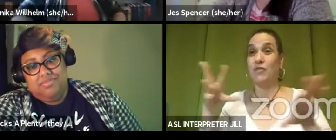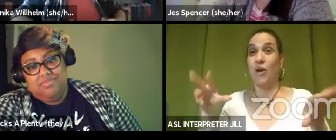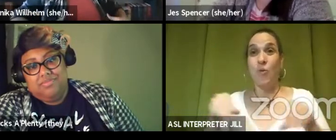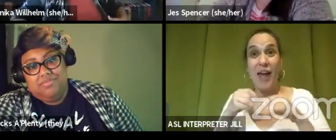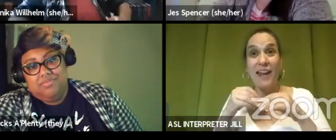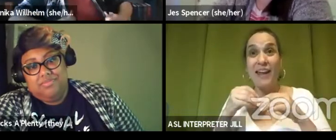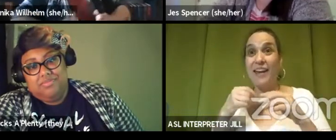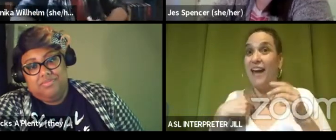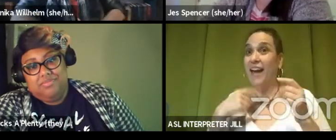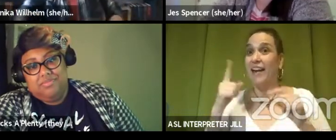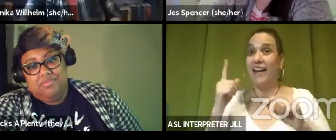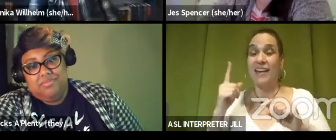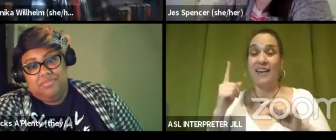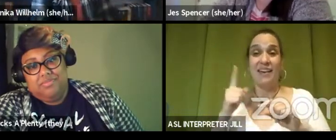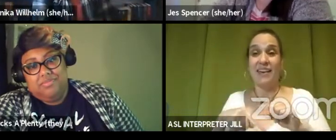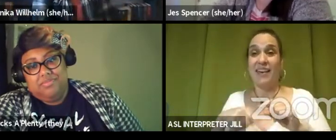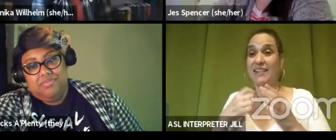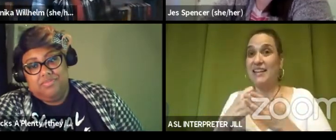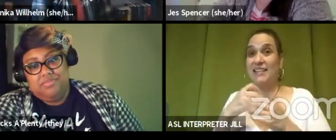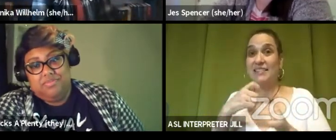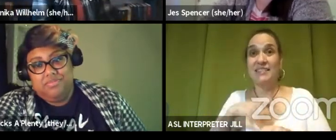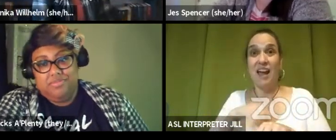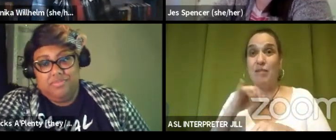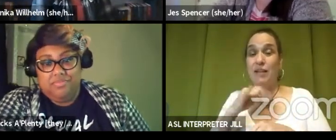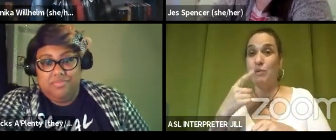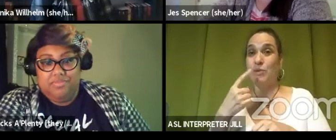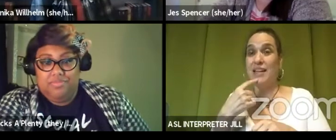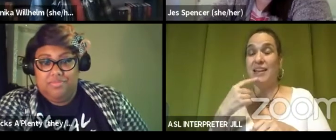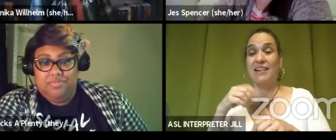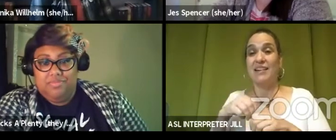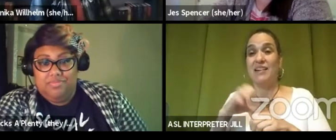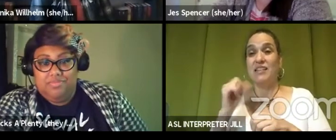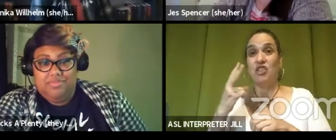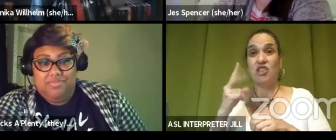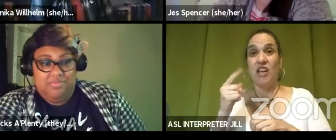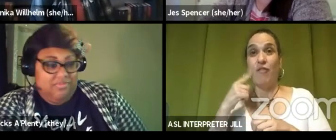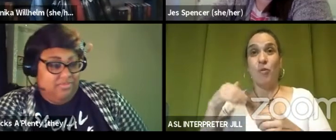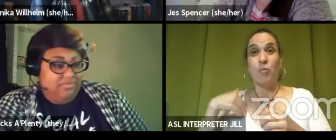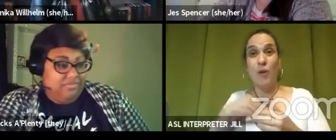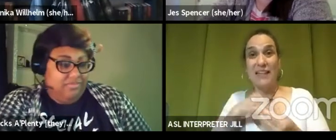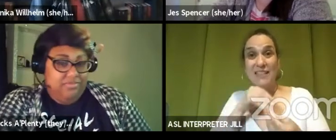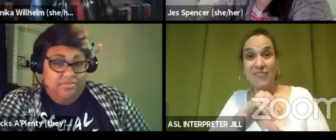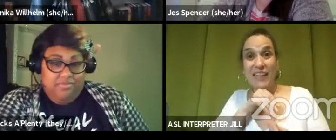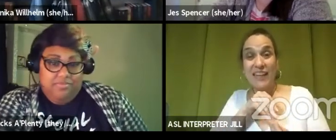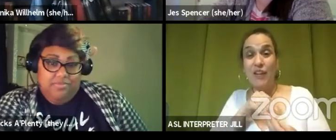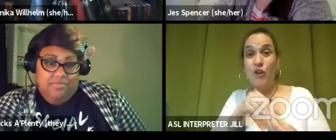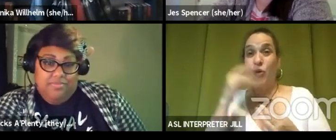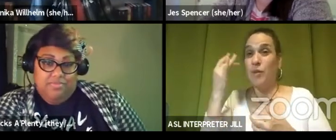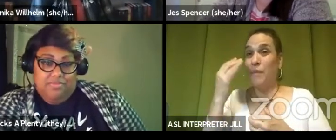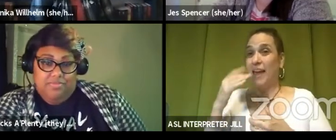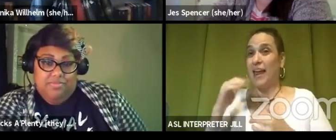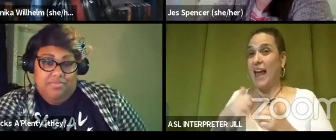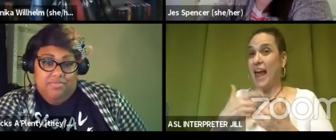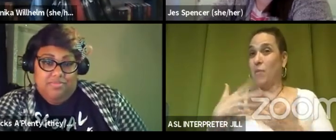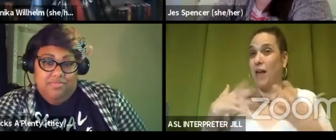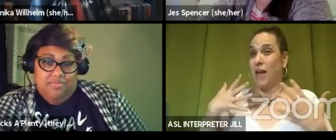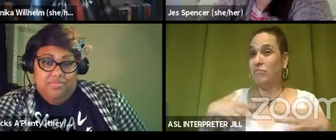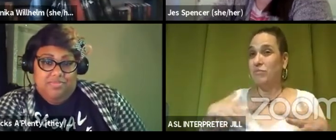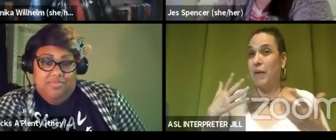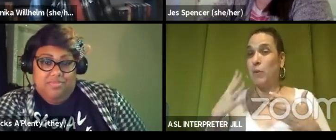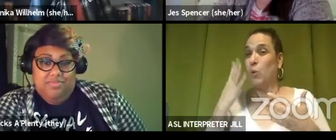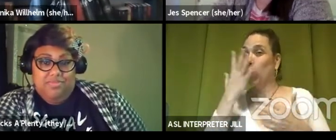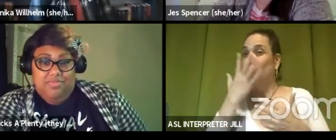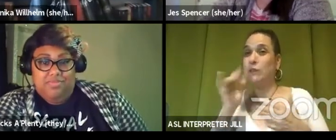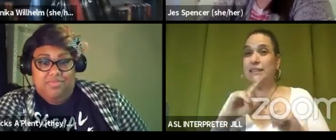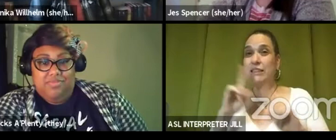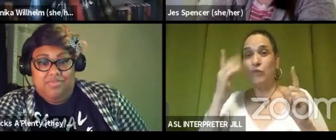take time to go, like someone said in the chat about a breastfeeding or thinking about how my costume might be different because I'm pregnant or because I